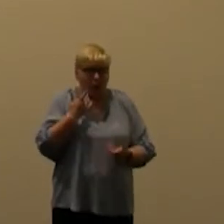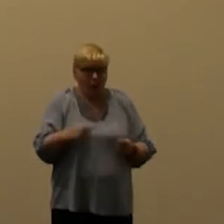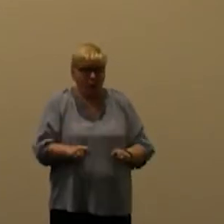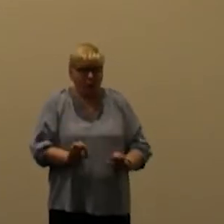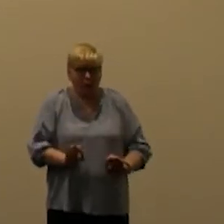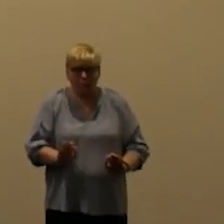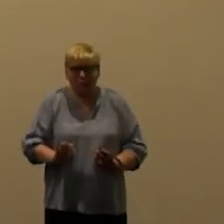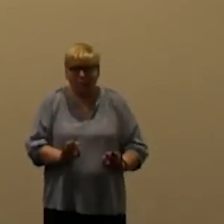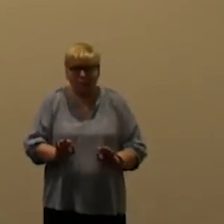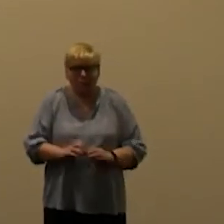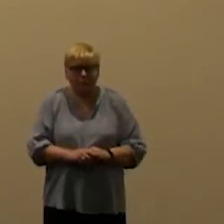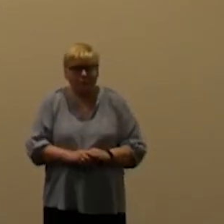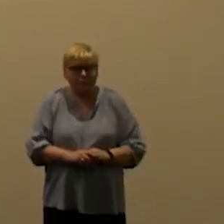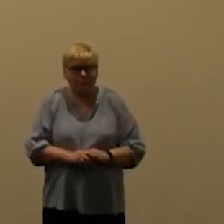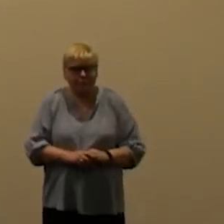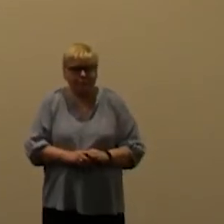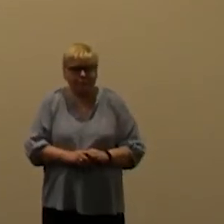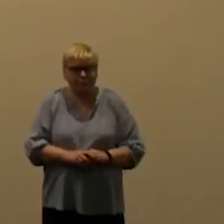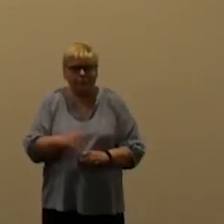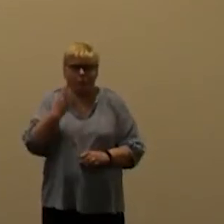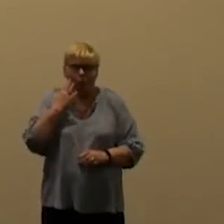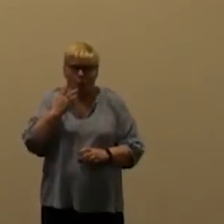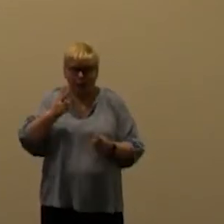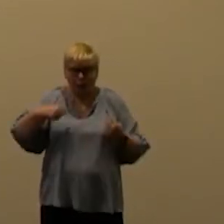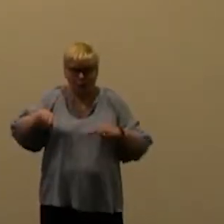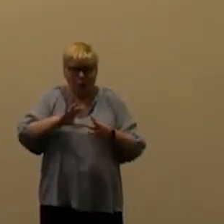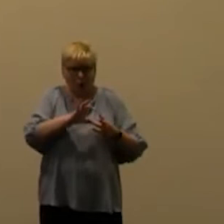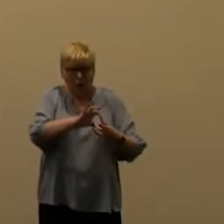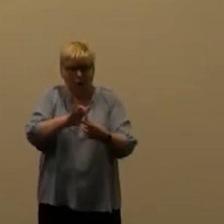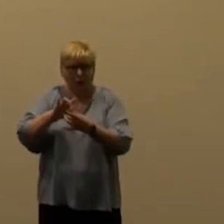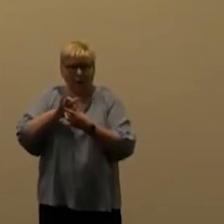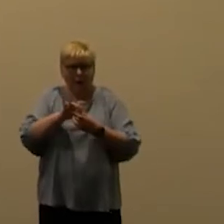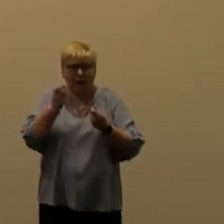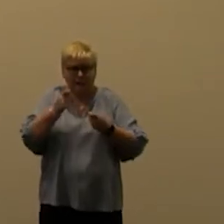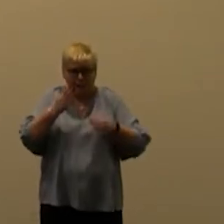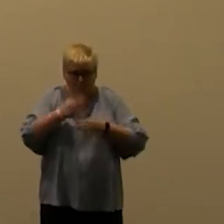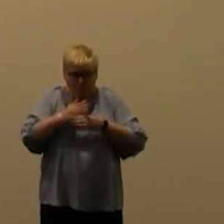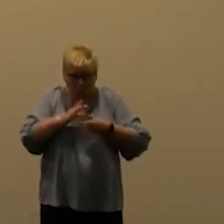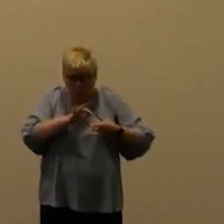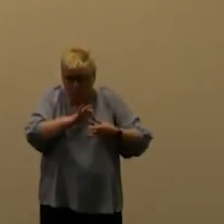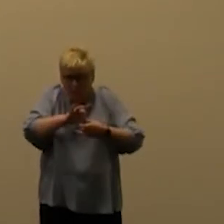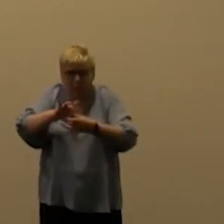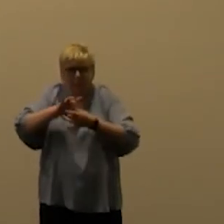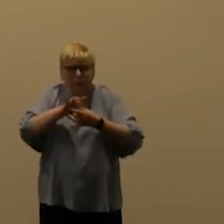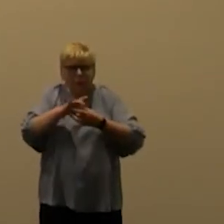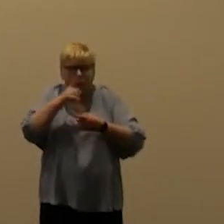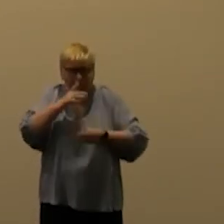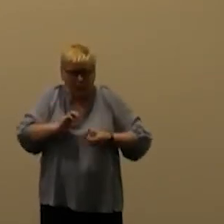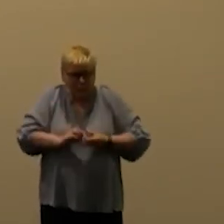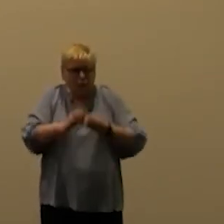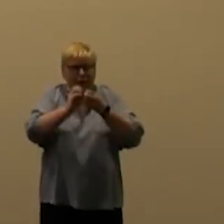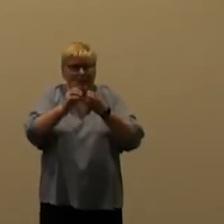And what happens when we actually do come together and lift the bell jar? We can start to create an